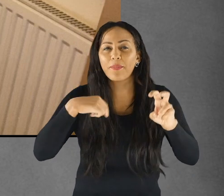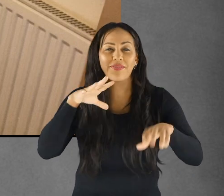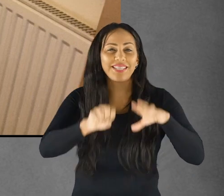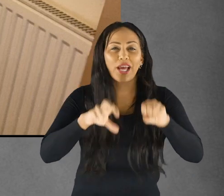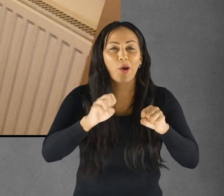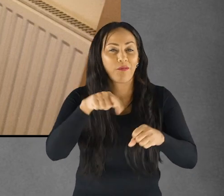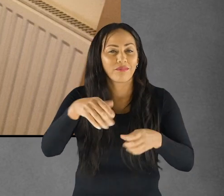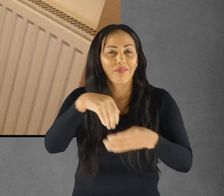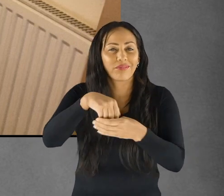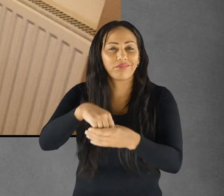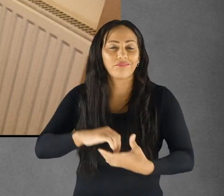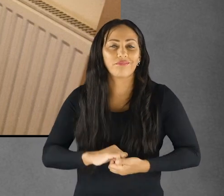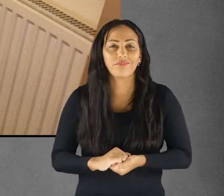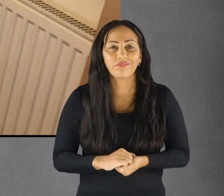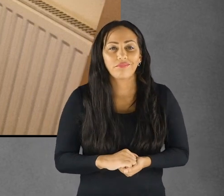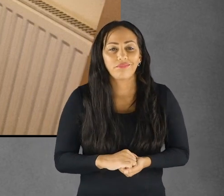takeover.